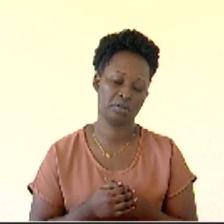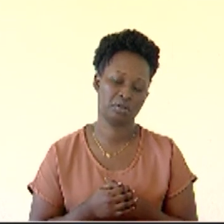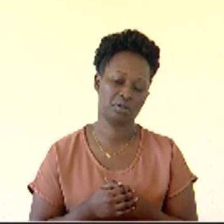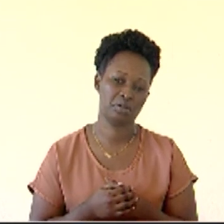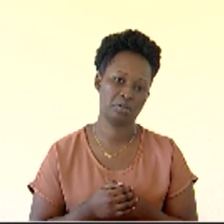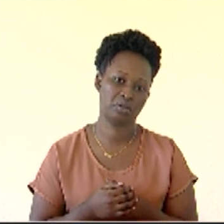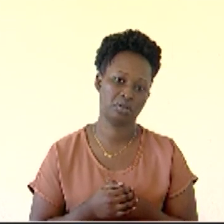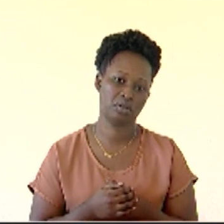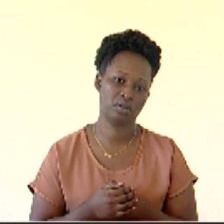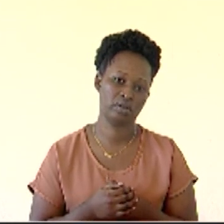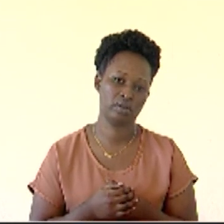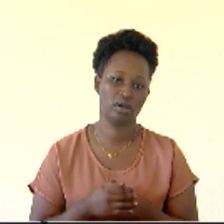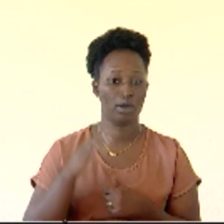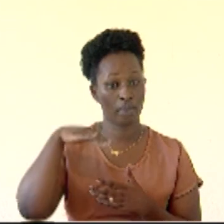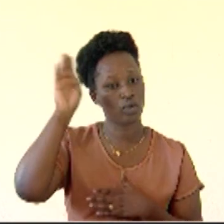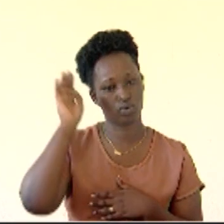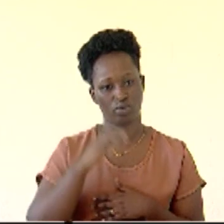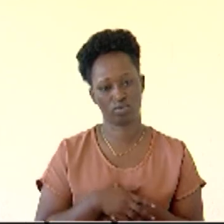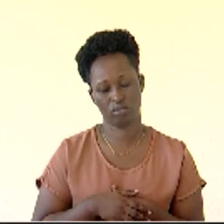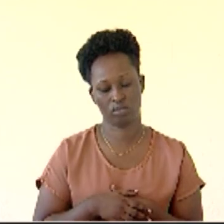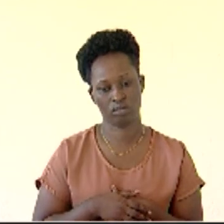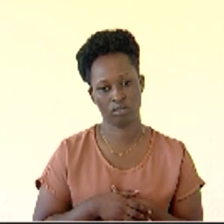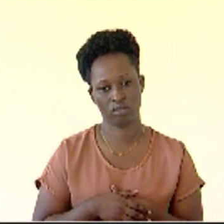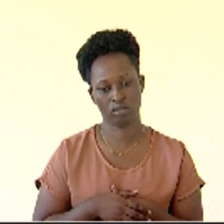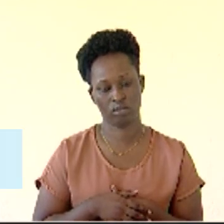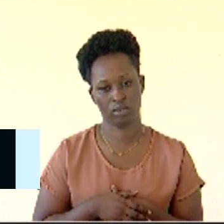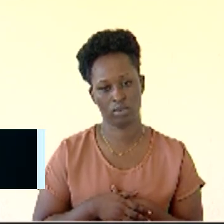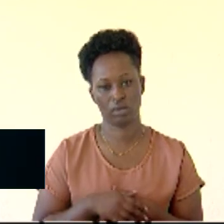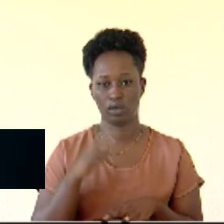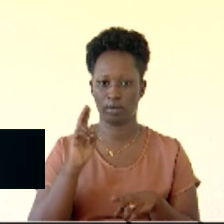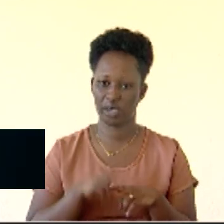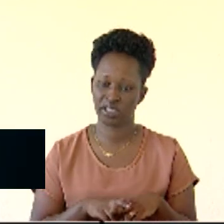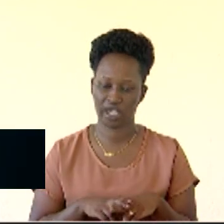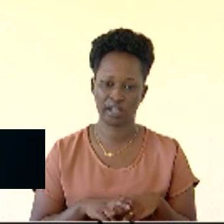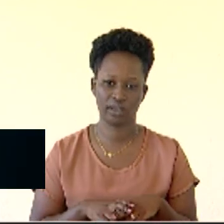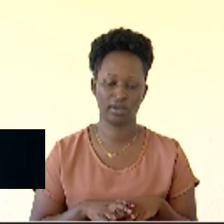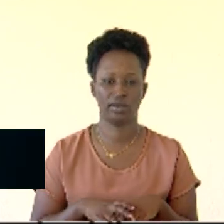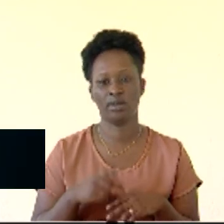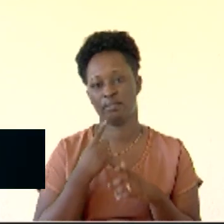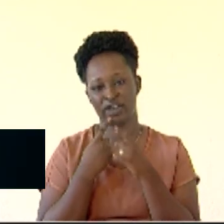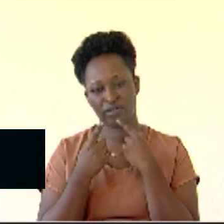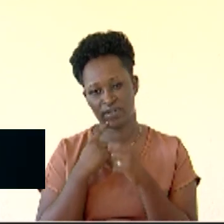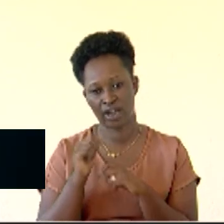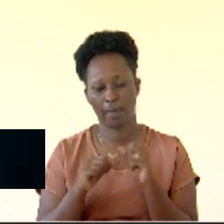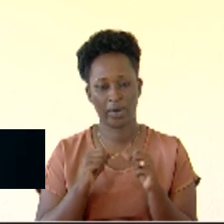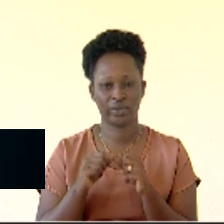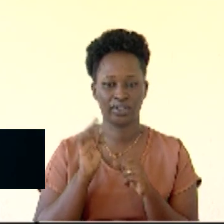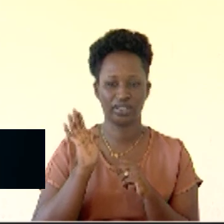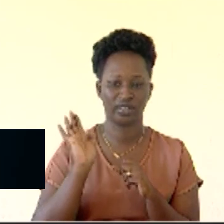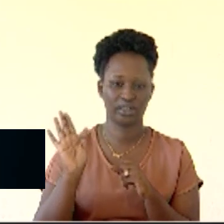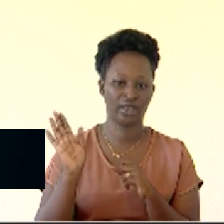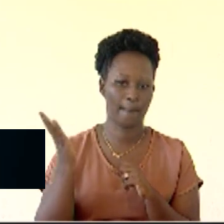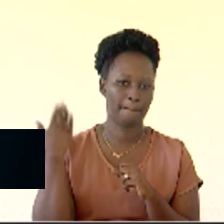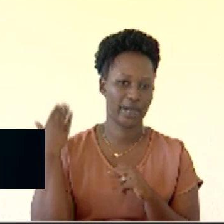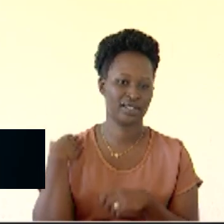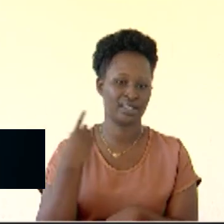They are old and old couples seated in a park talking about their past